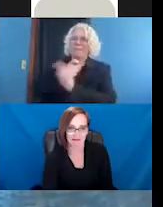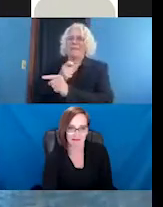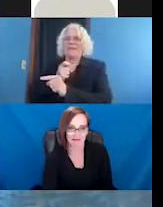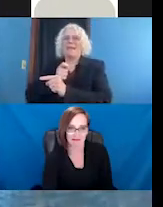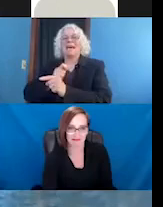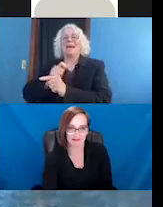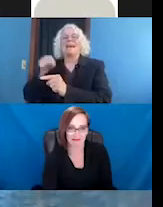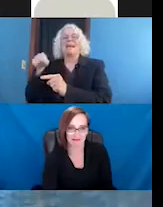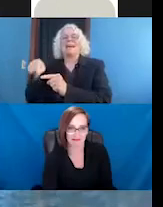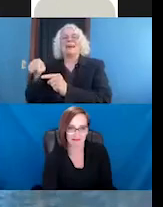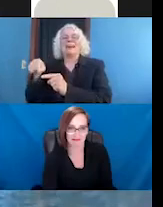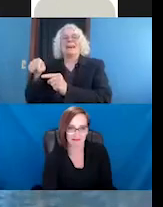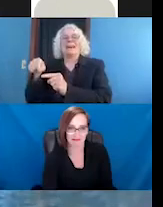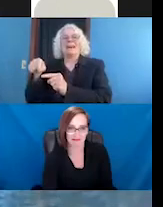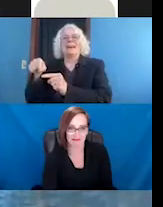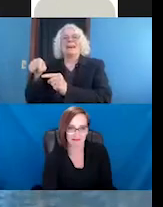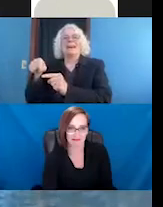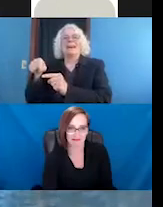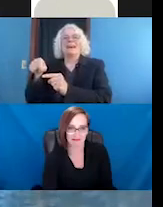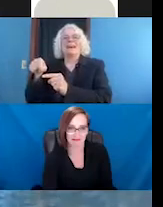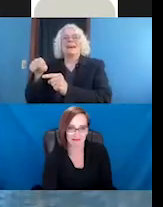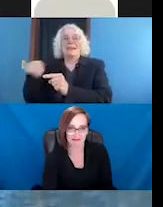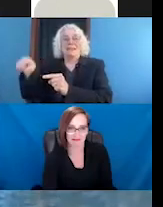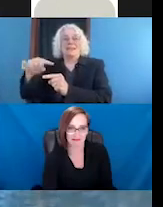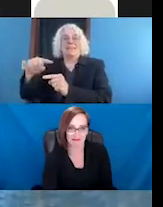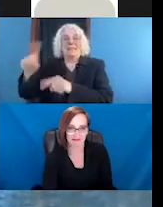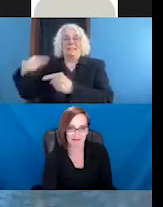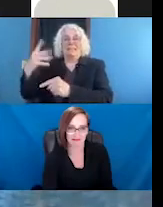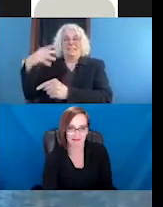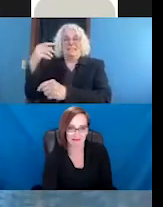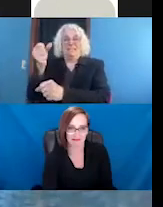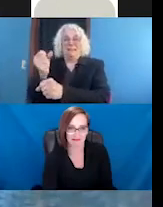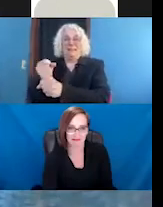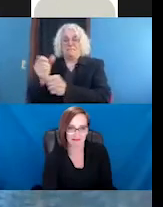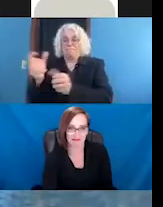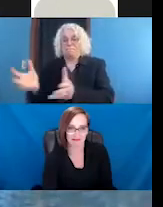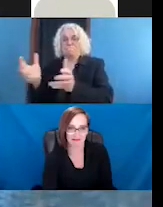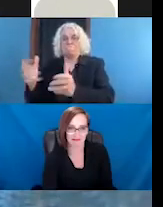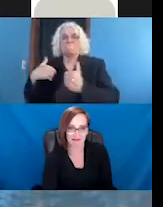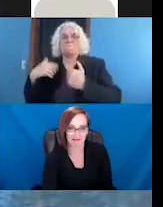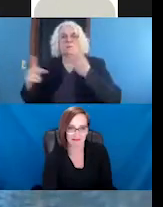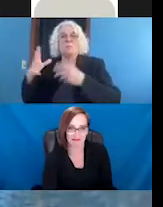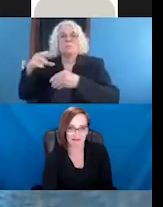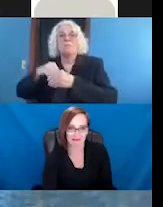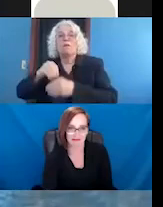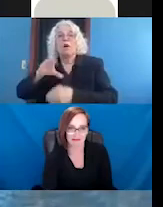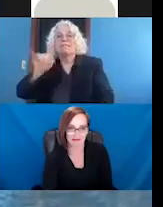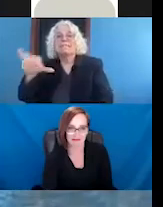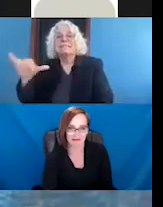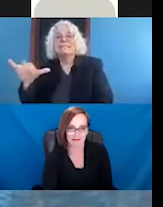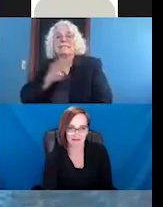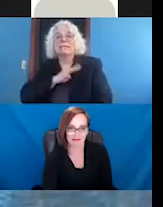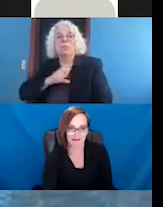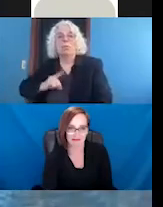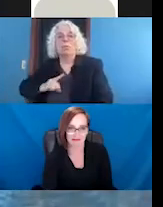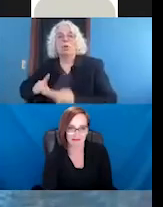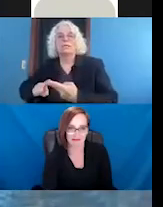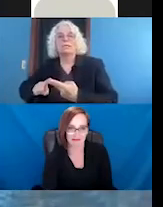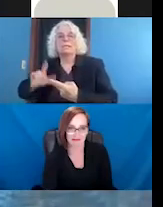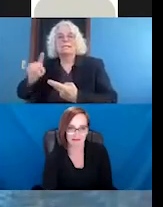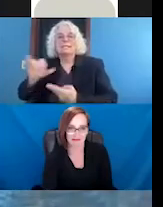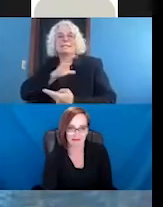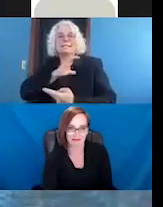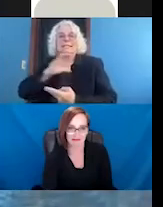Northfield, we've worked with them over the last 5 years to get young people engaged on city level boards and commissions. There's over 90 young